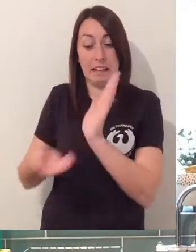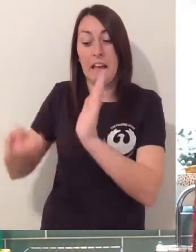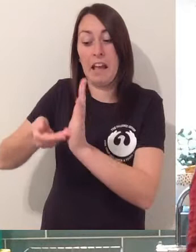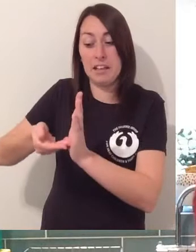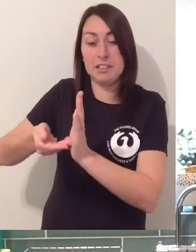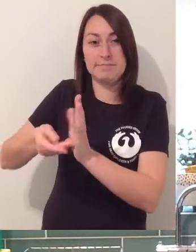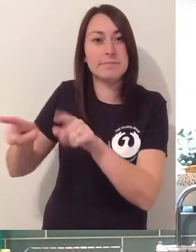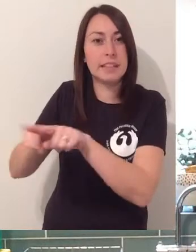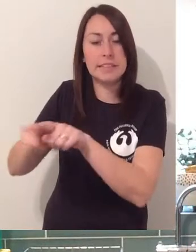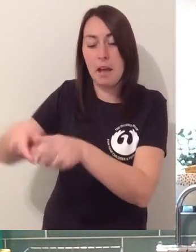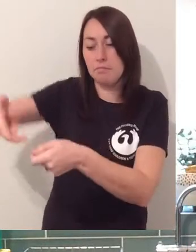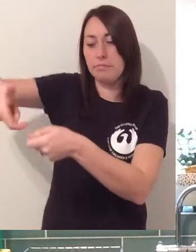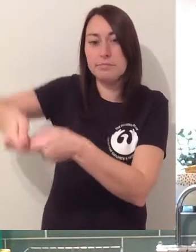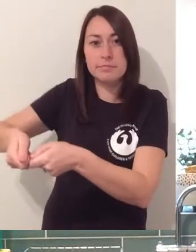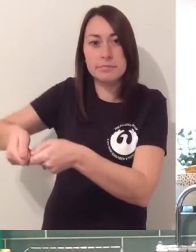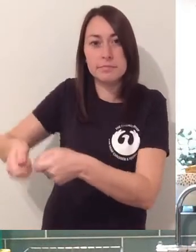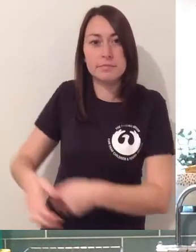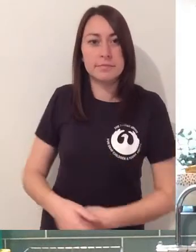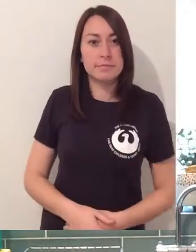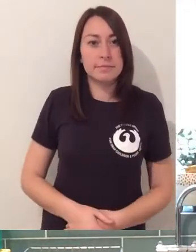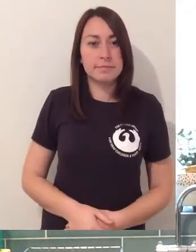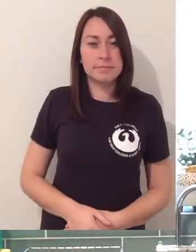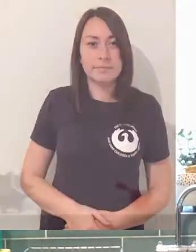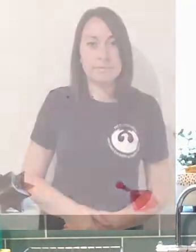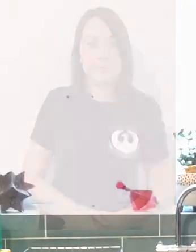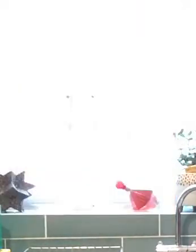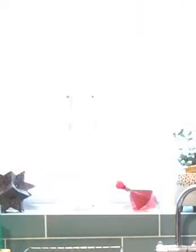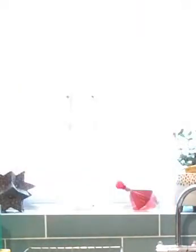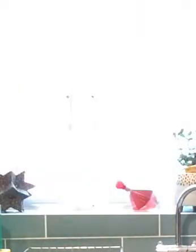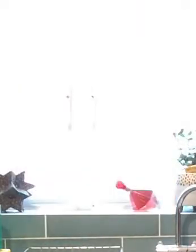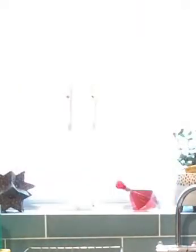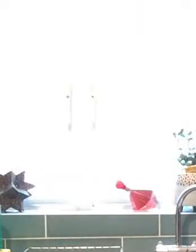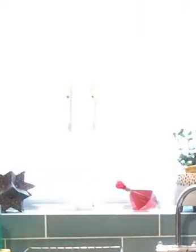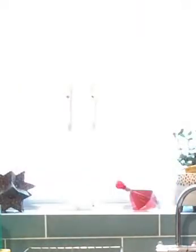Add in your second one in there, do exactly the same.